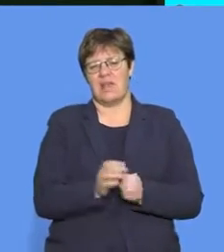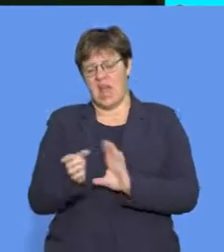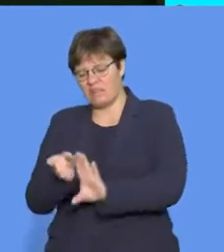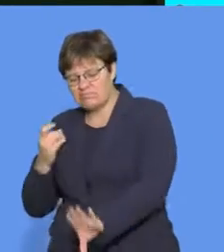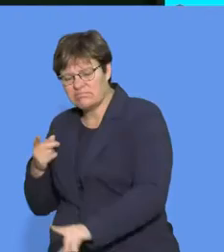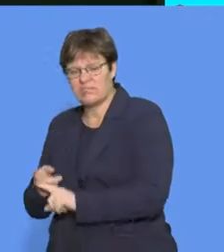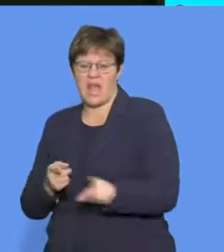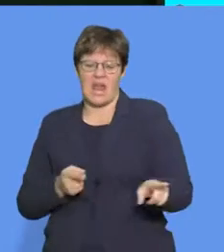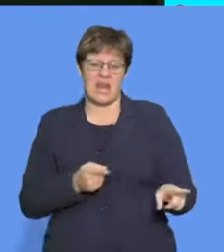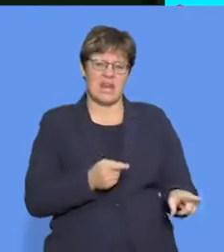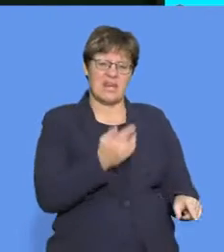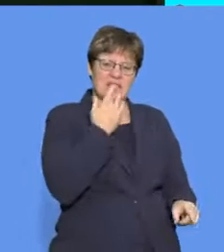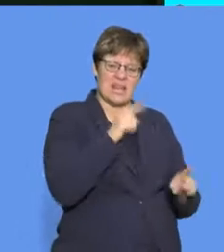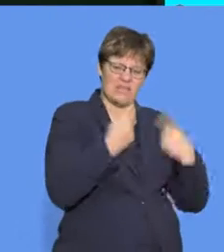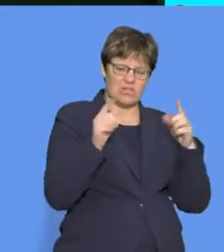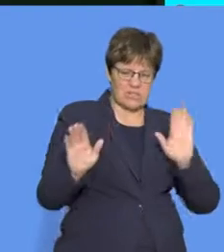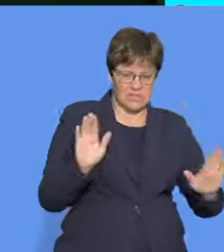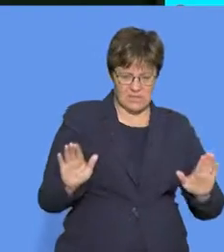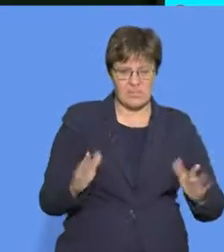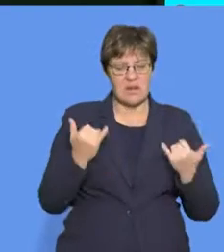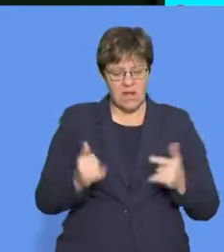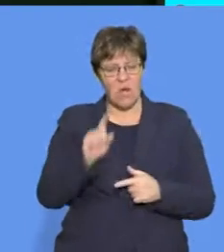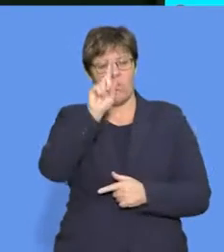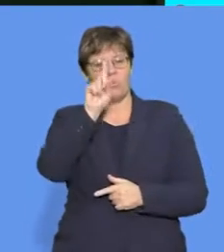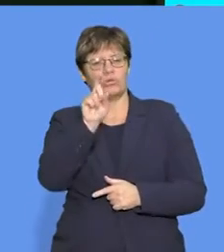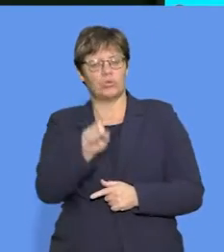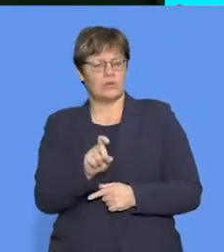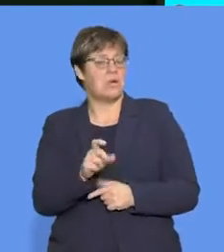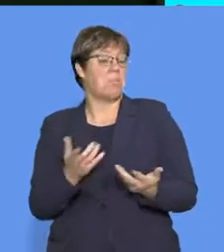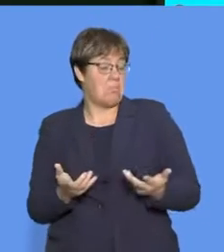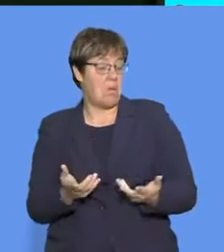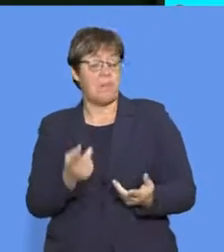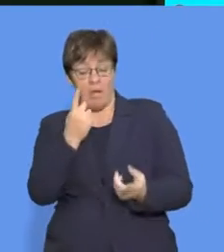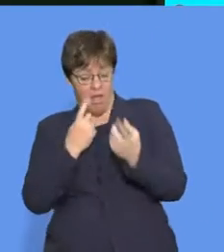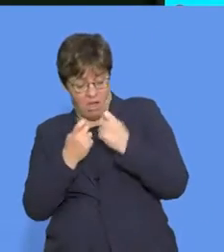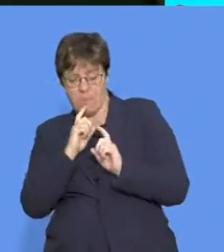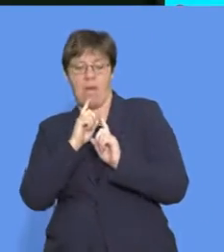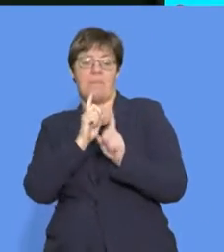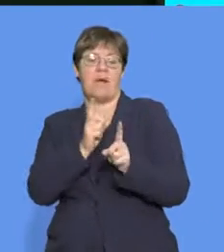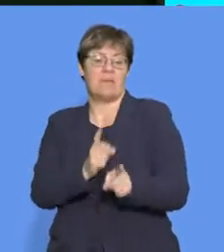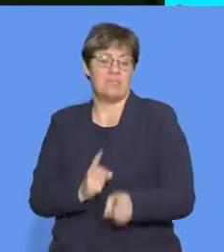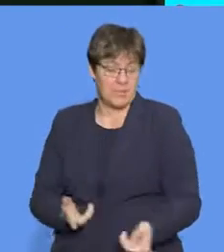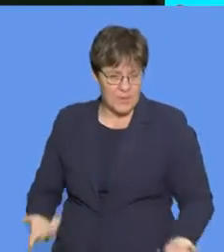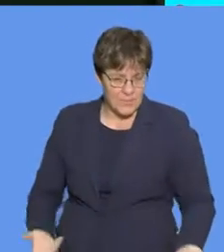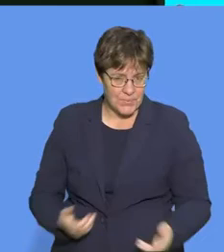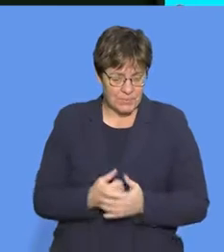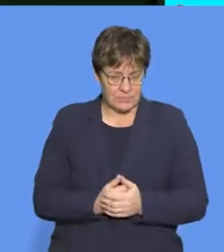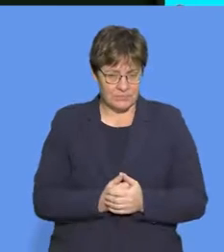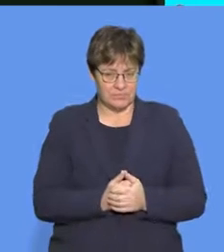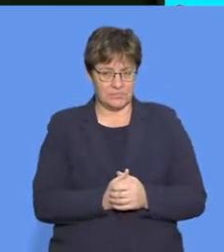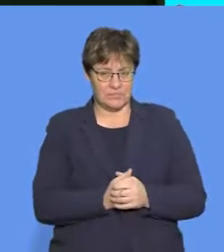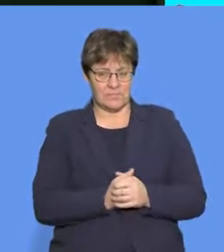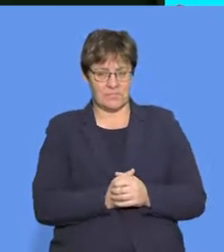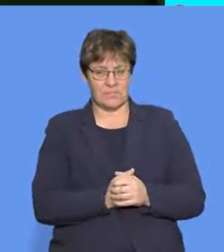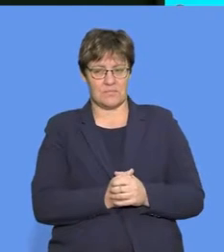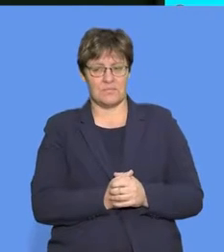electrolytic and galvanic cells, let's go and have a look at some questions that we might want to apply our knowledge